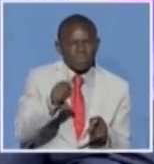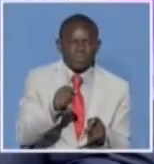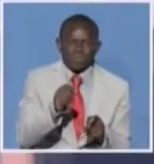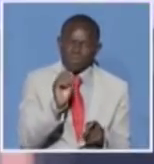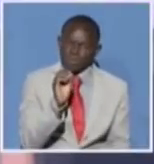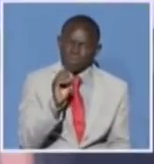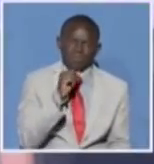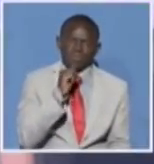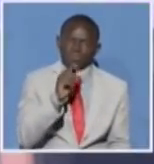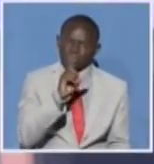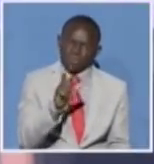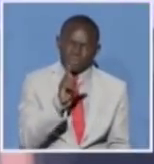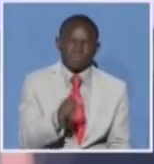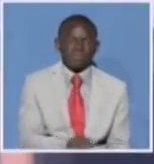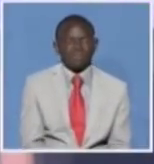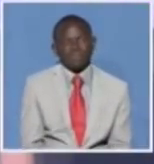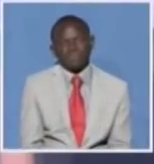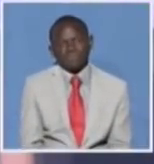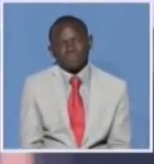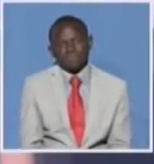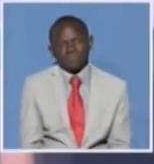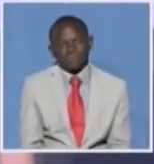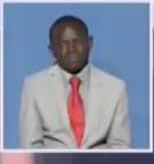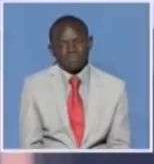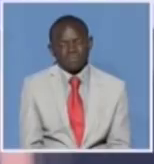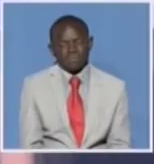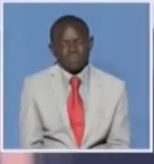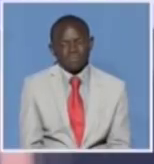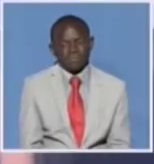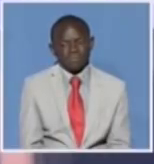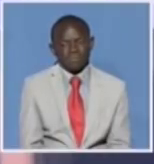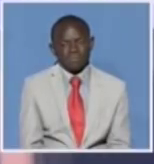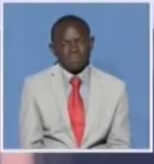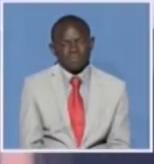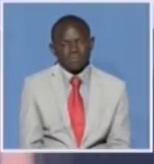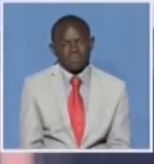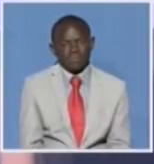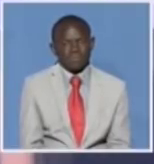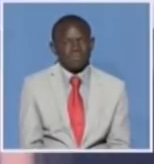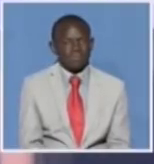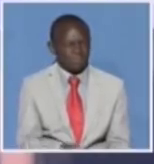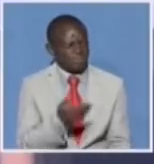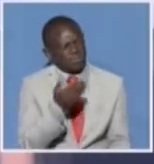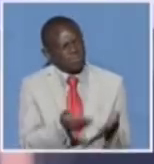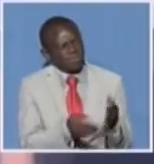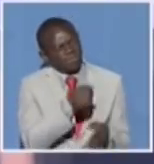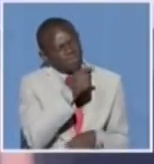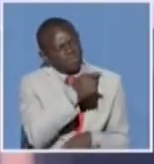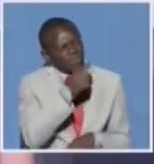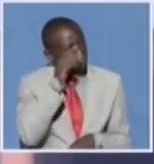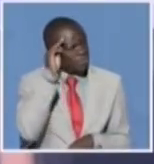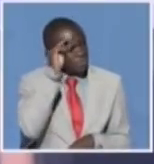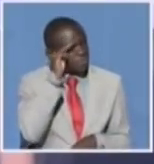people. But I was saying, you're fighting this battle alone. If you get to the teachers, headmasters and other